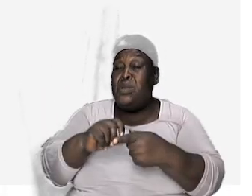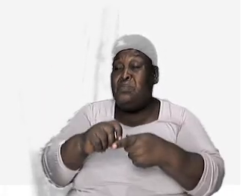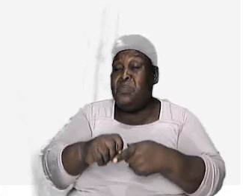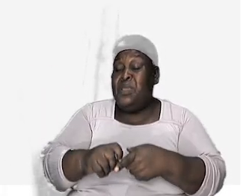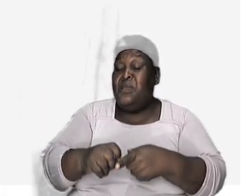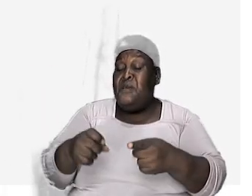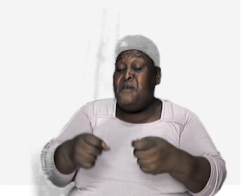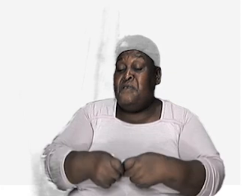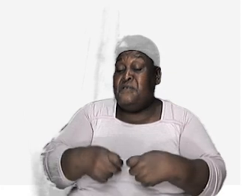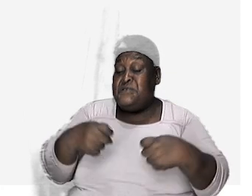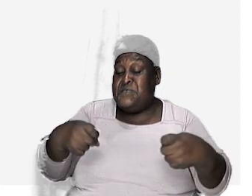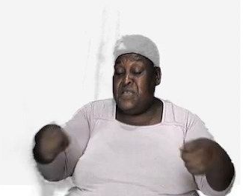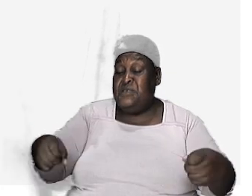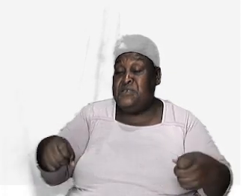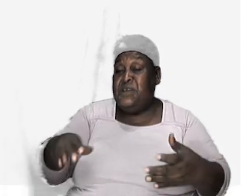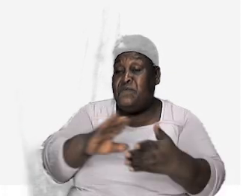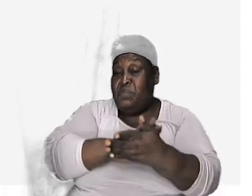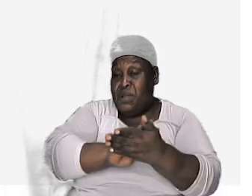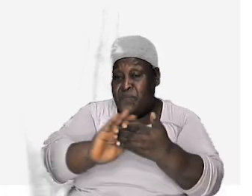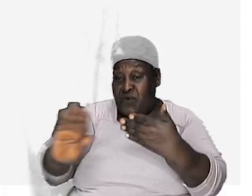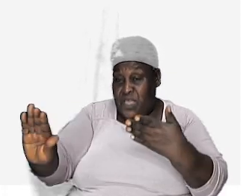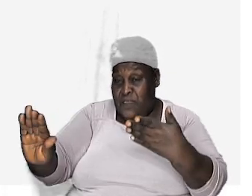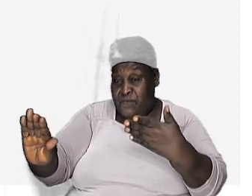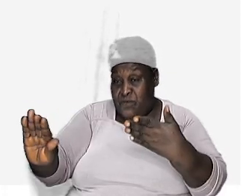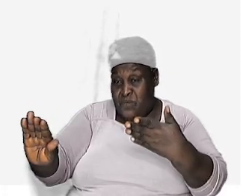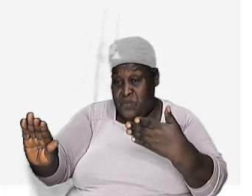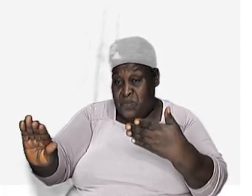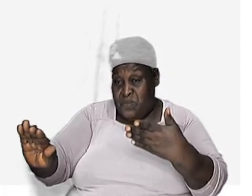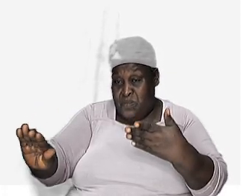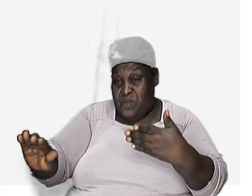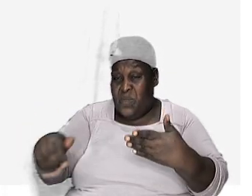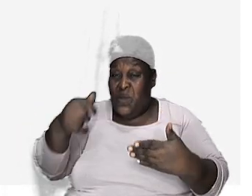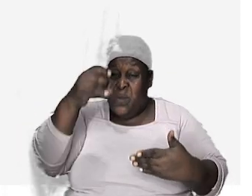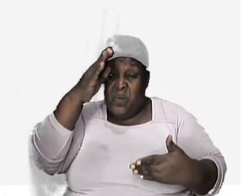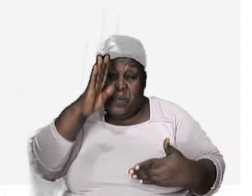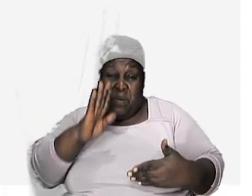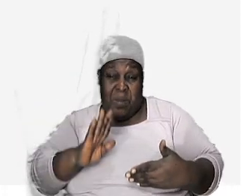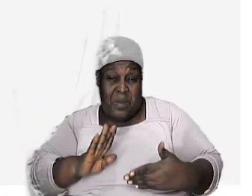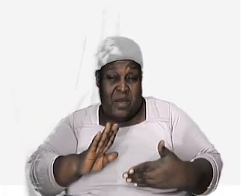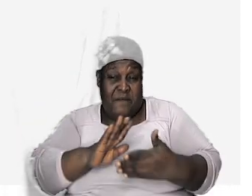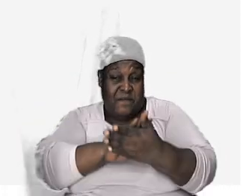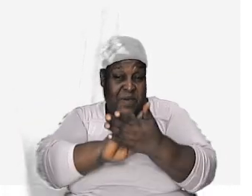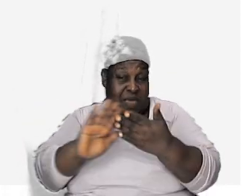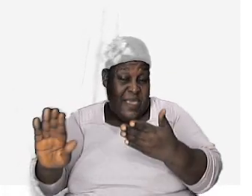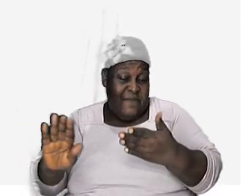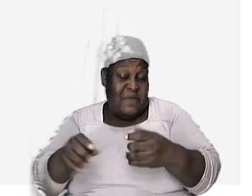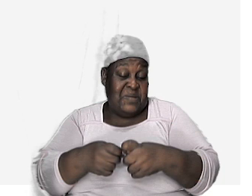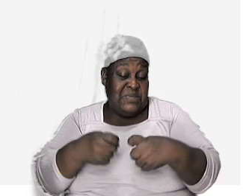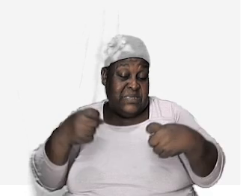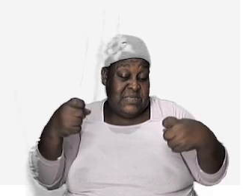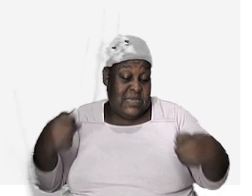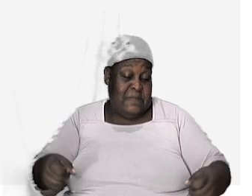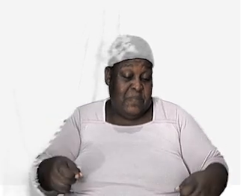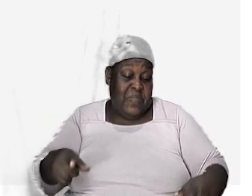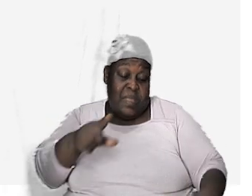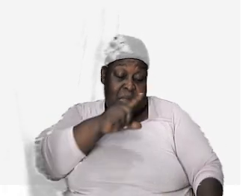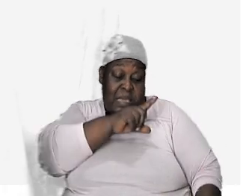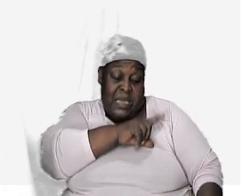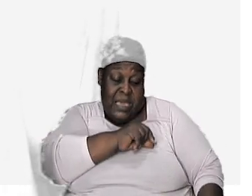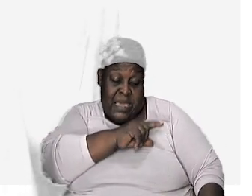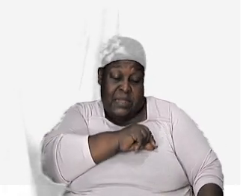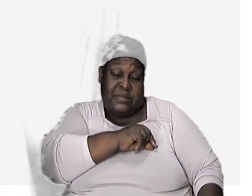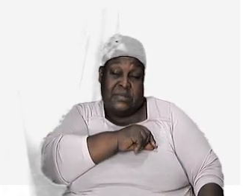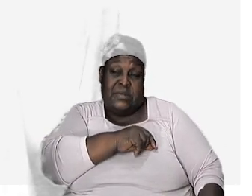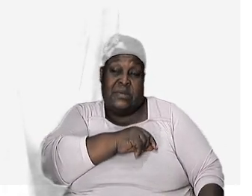are dealt with. The brazen altar has a place where God deals with the sin issue and God deals with the guilt issue. We